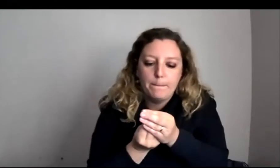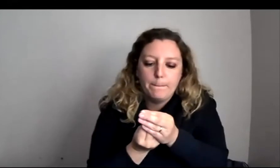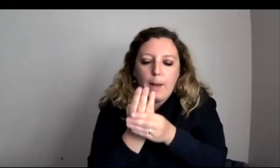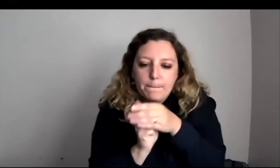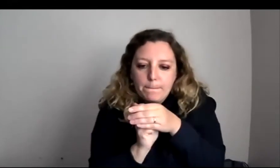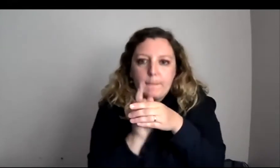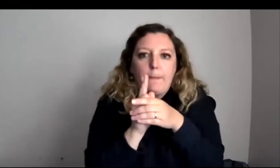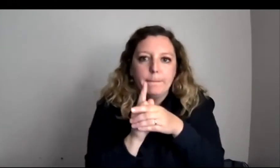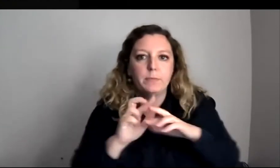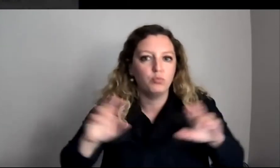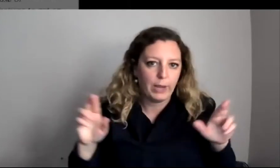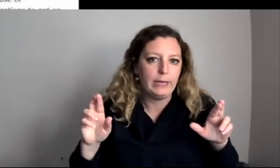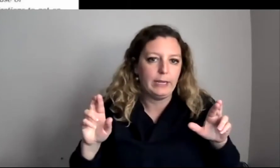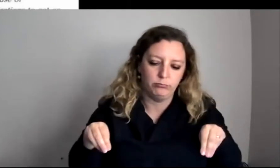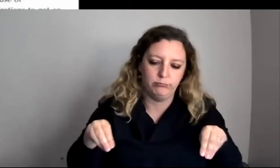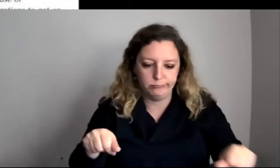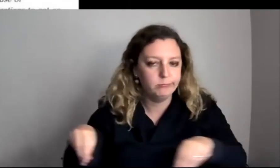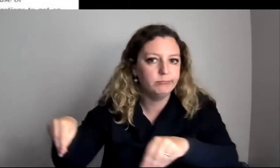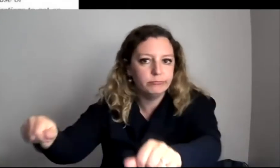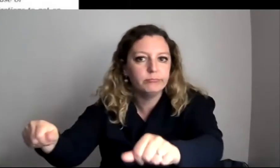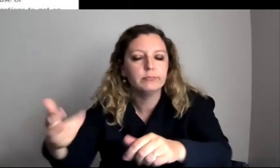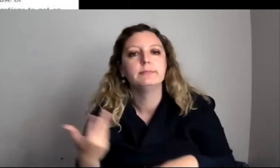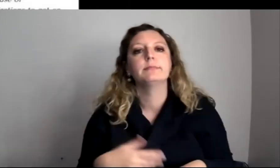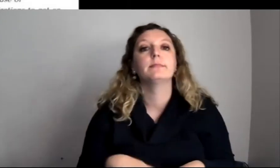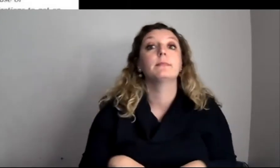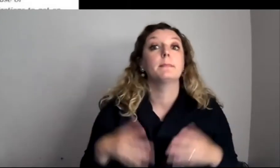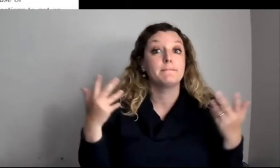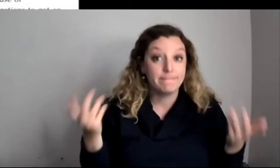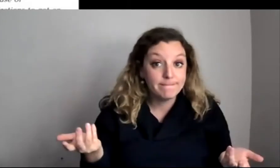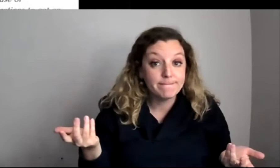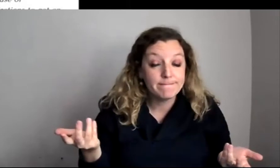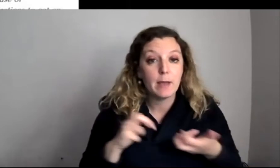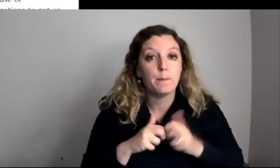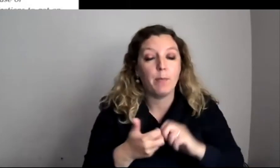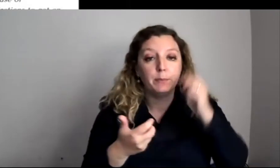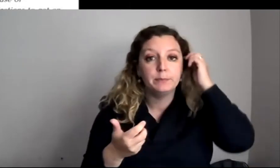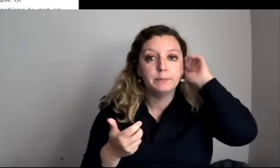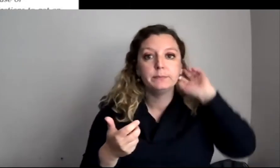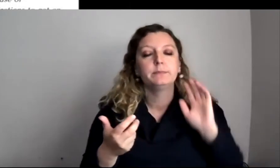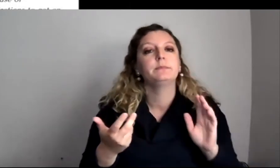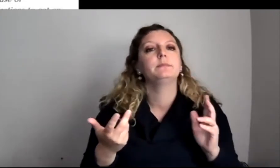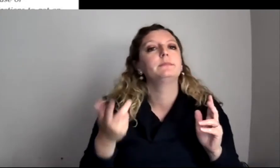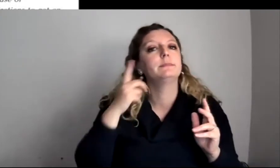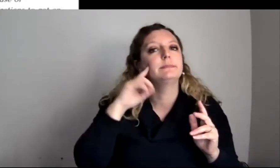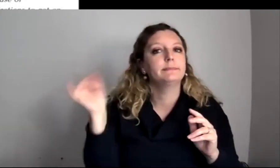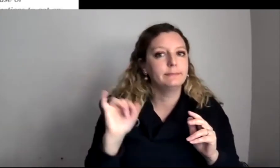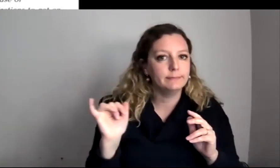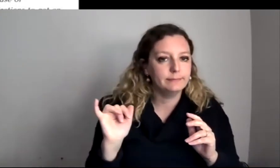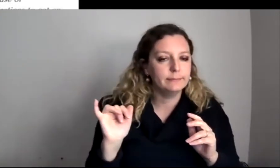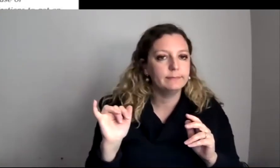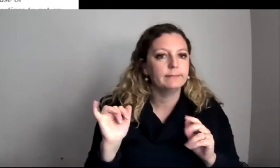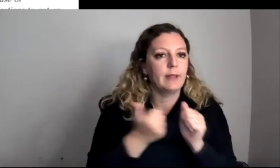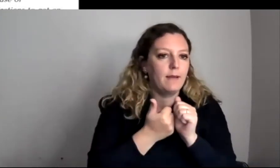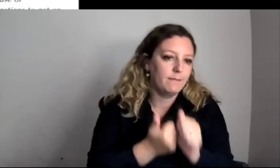distributed, they're just waiting to be planted. The problem being that it seems, according to